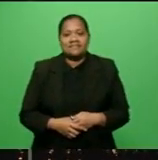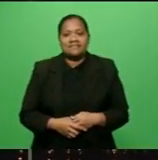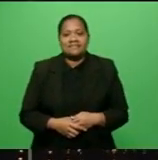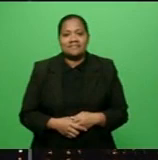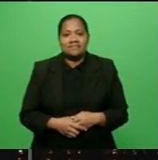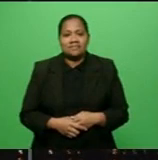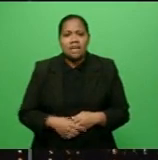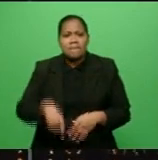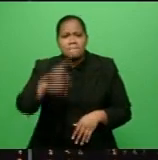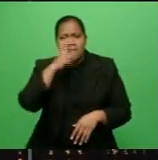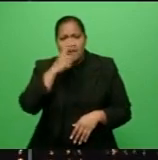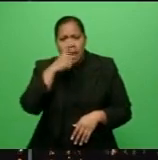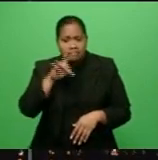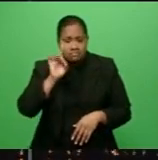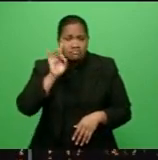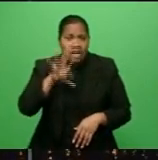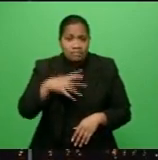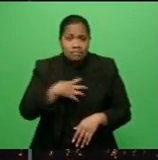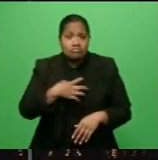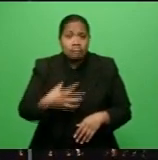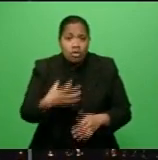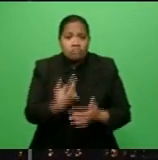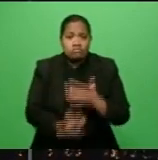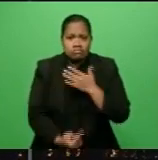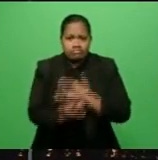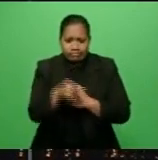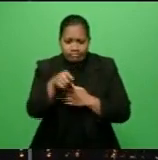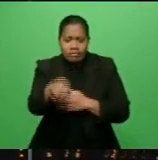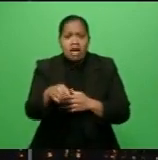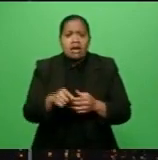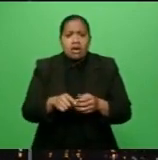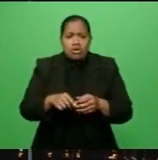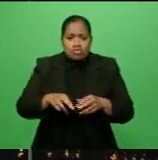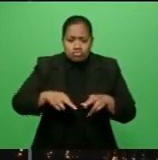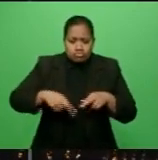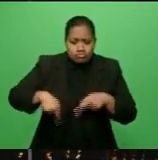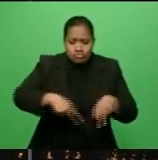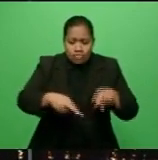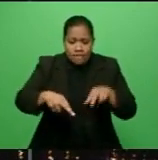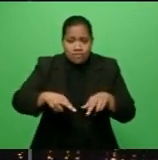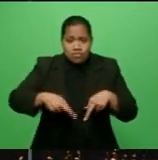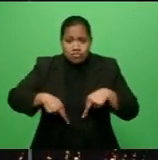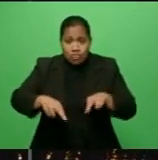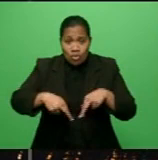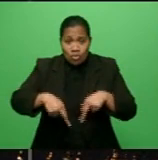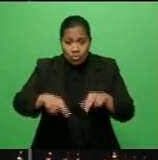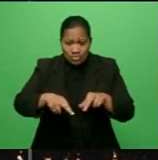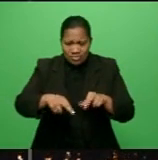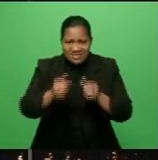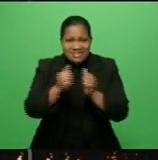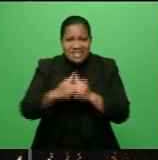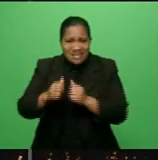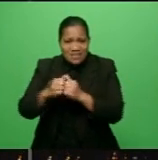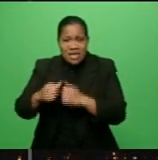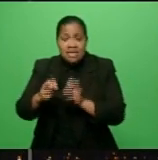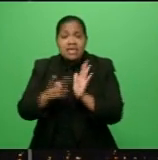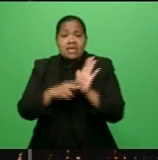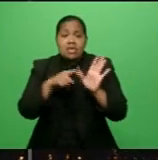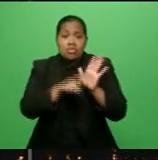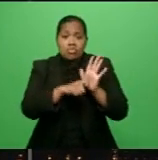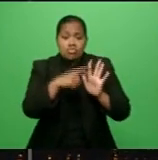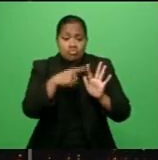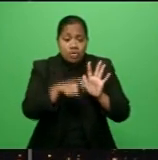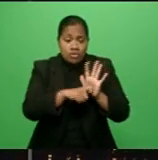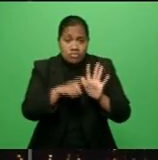More than 10 people fell victim to a land scam at River Road Settlement Narere. Residents Committee President Leone